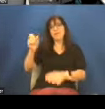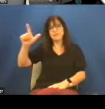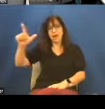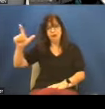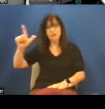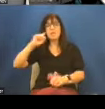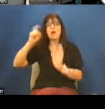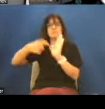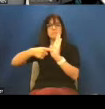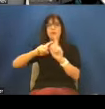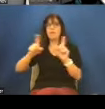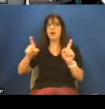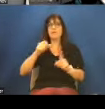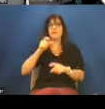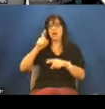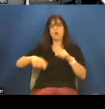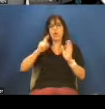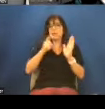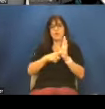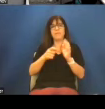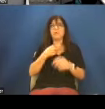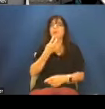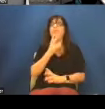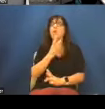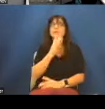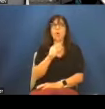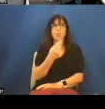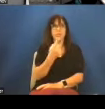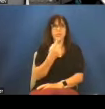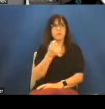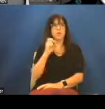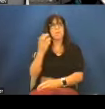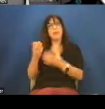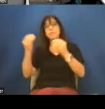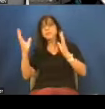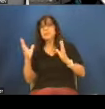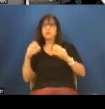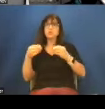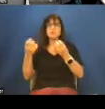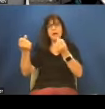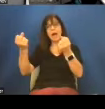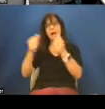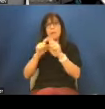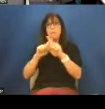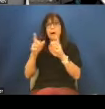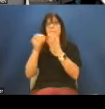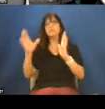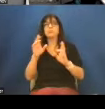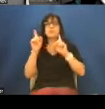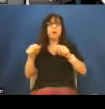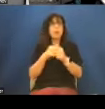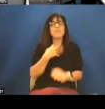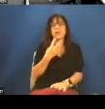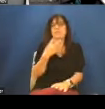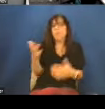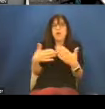and they were able to identify it, but they were not able to identify it with voice. Or maybe the teacher gave it in ASL, but the student responded with voice. I mean,